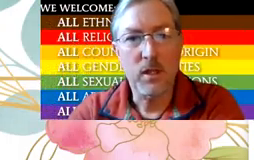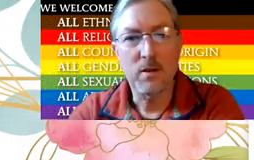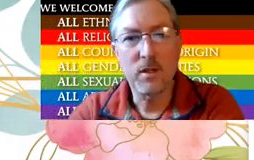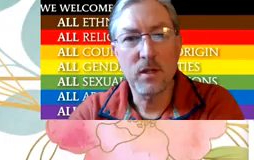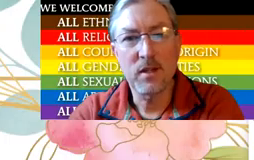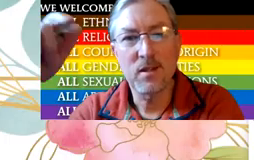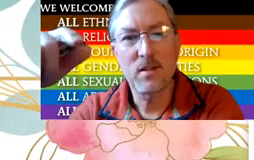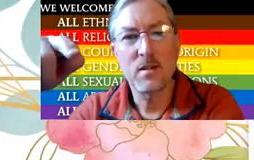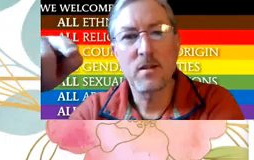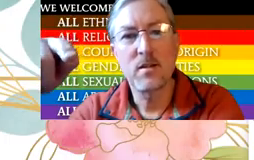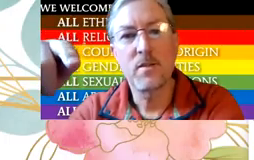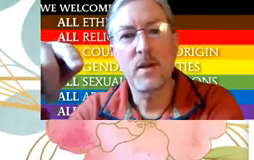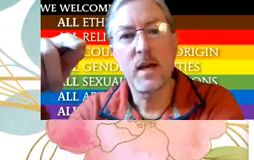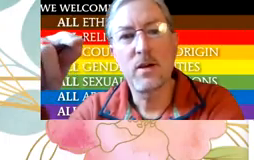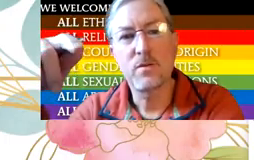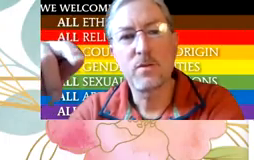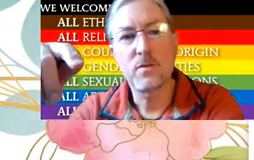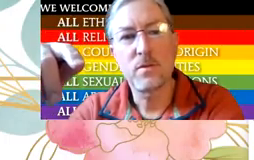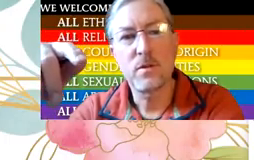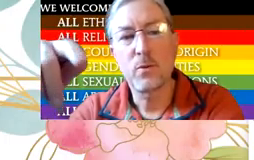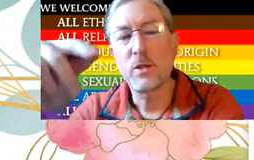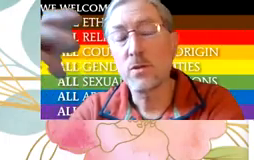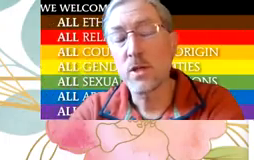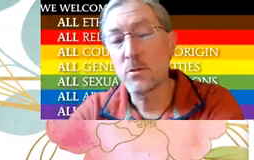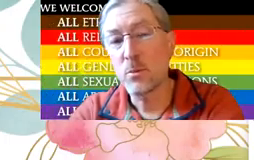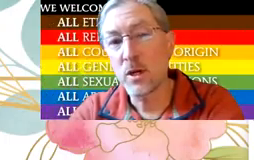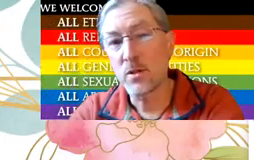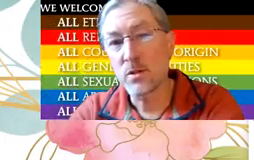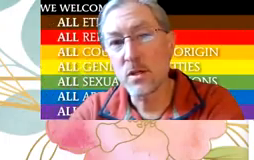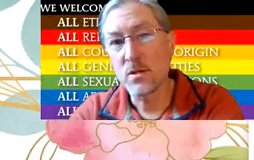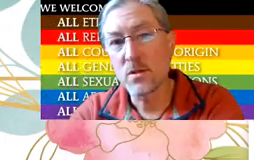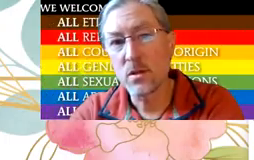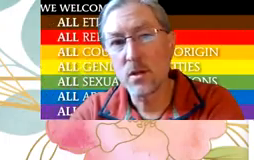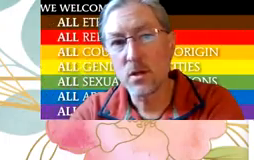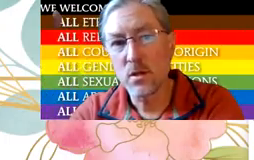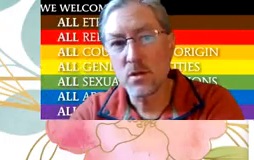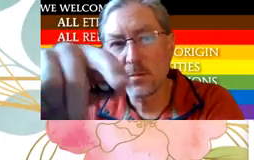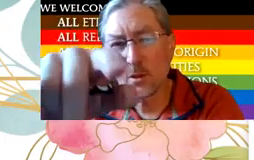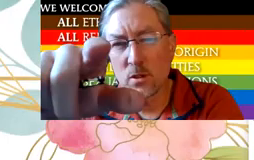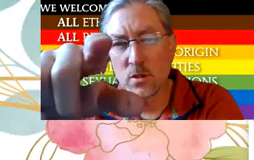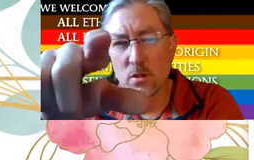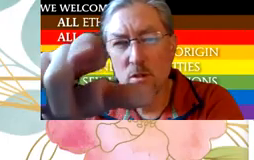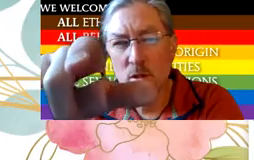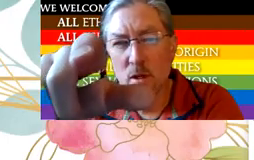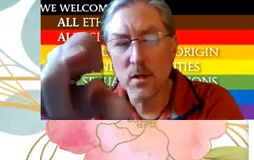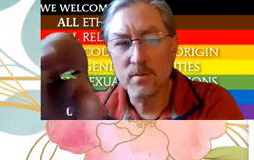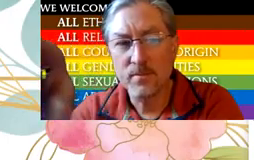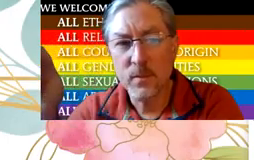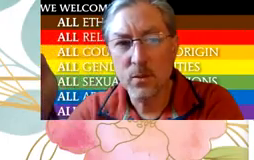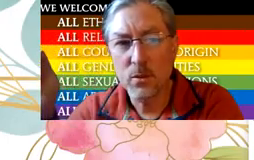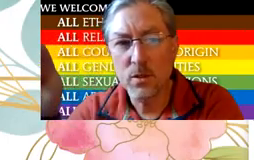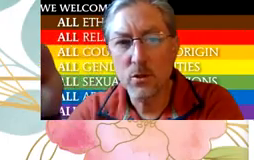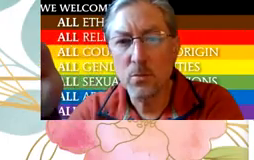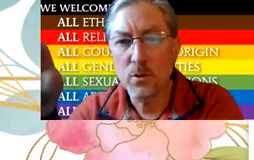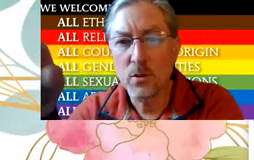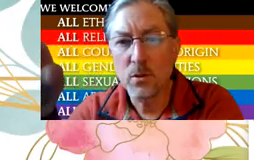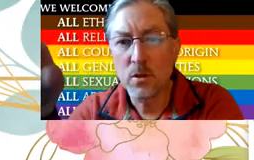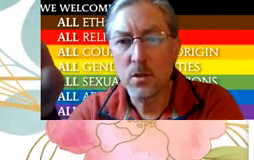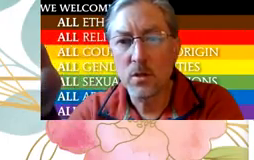former Yugoslavia, they have, the way you'd say good morning is similar to the,